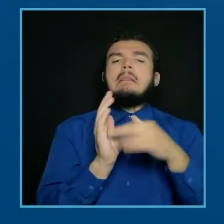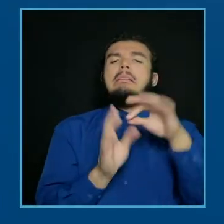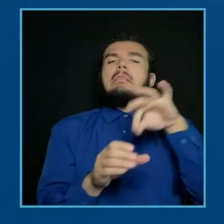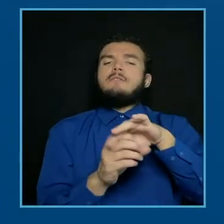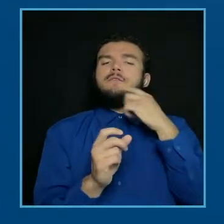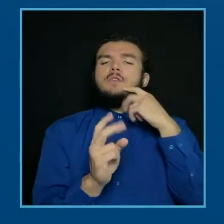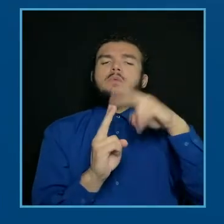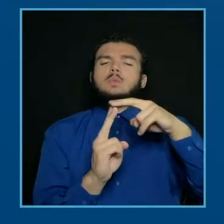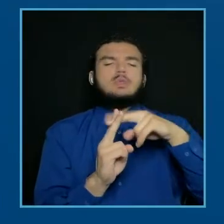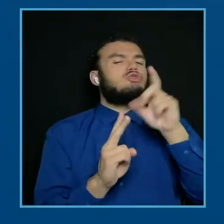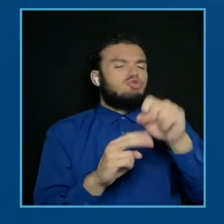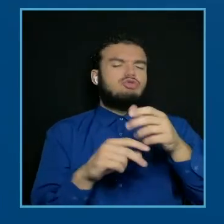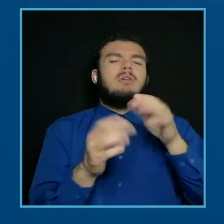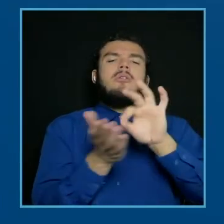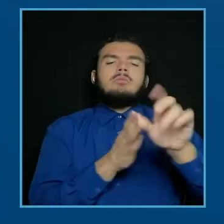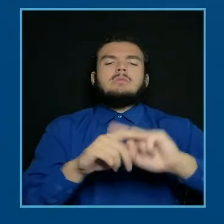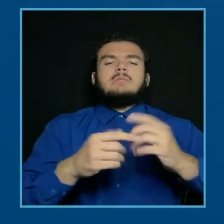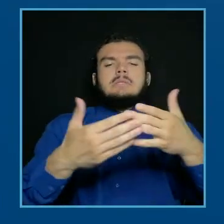have been counted separately.